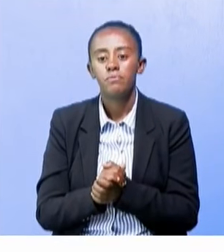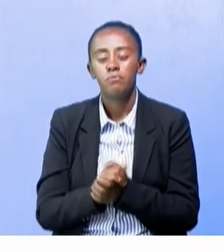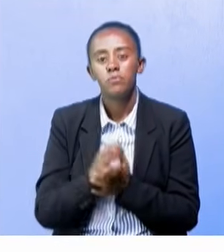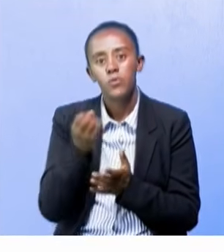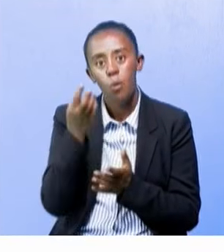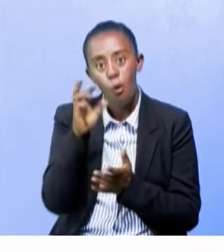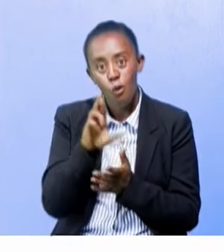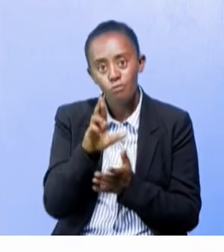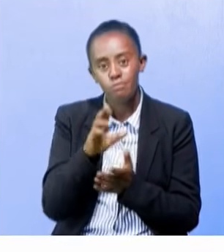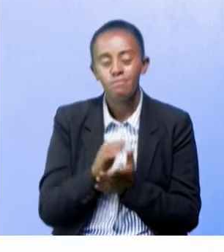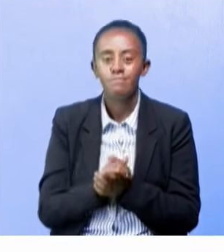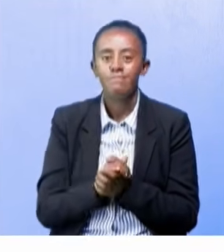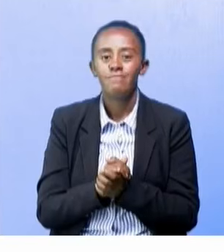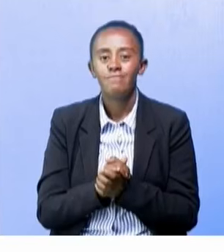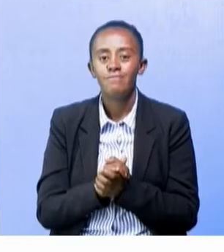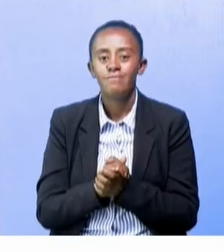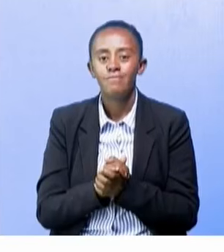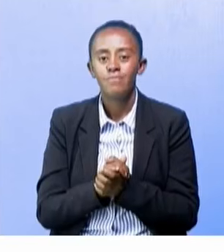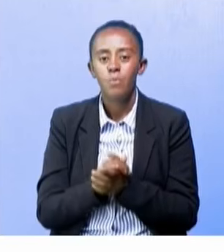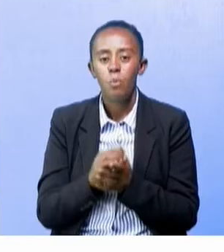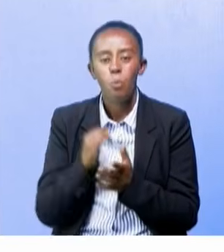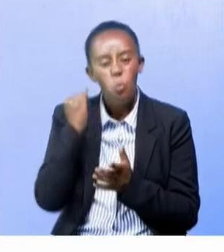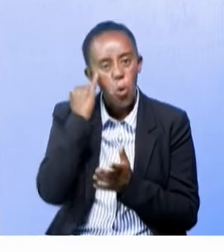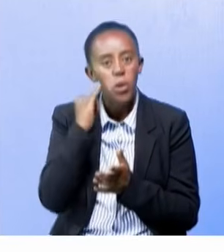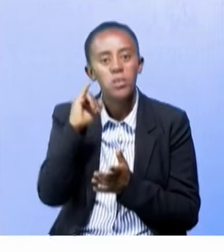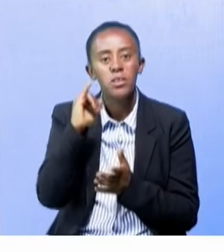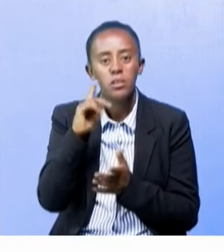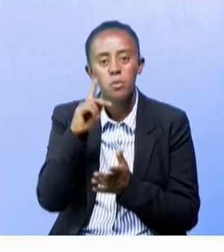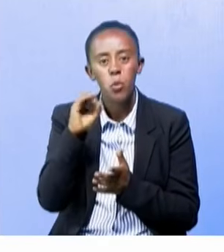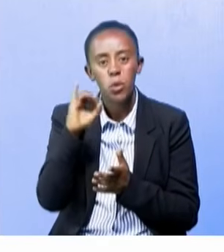Or point.